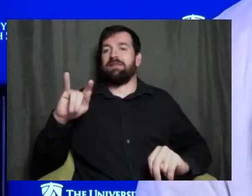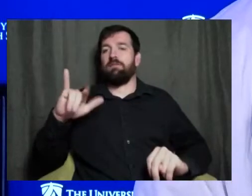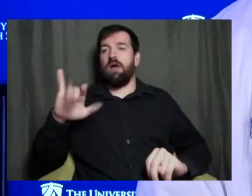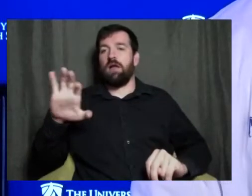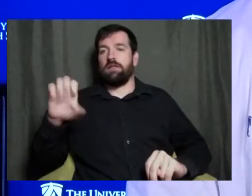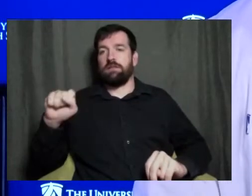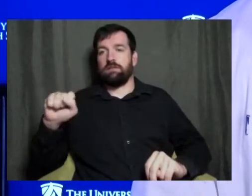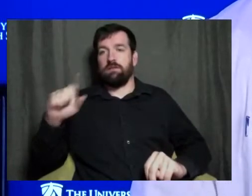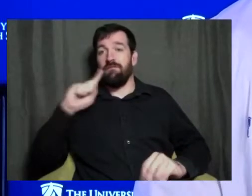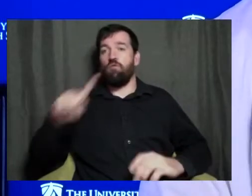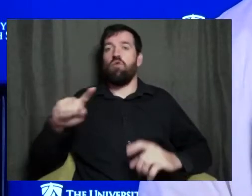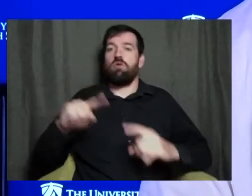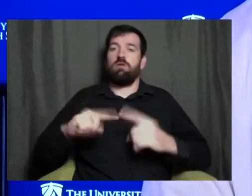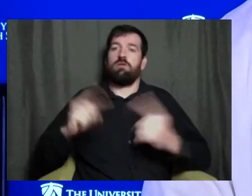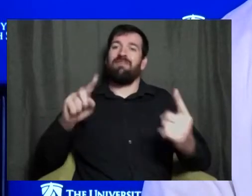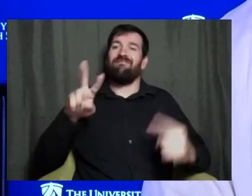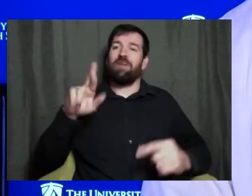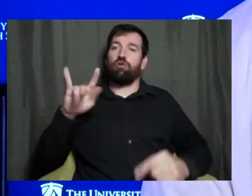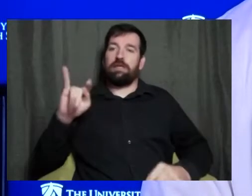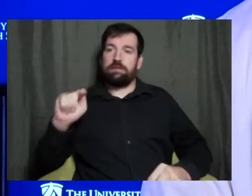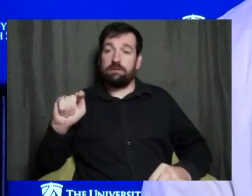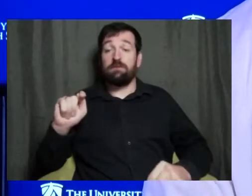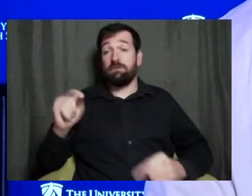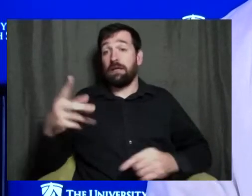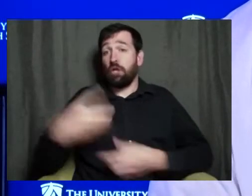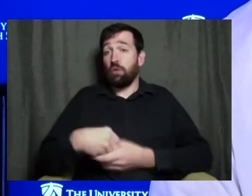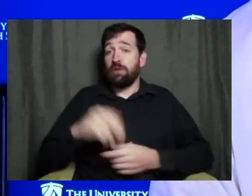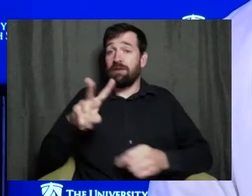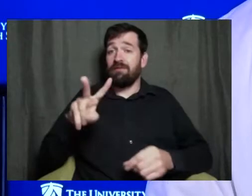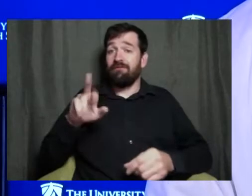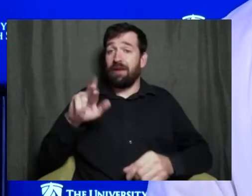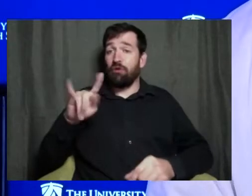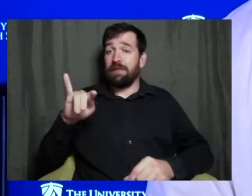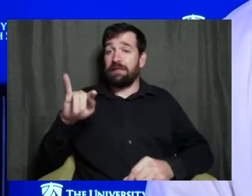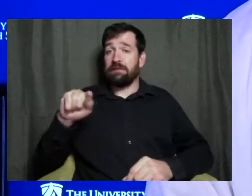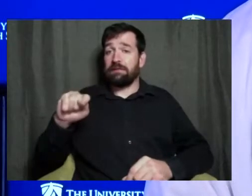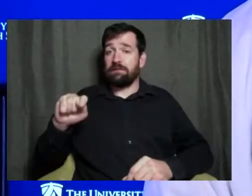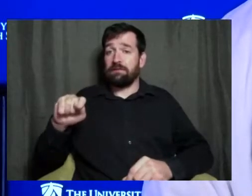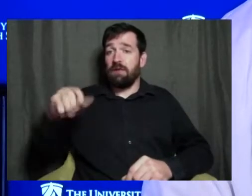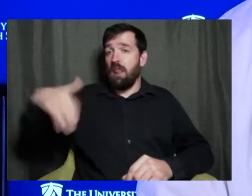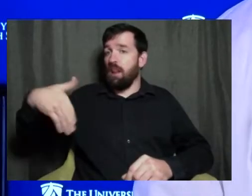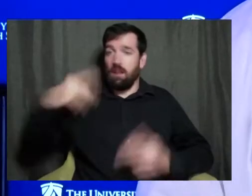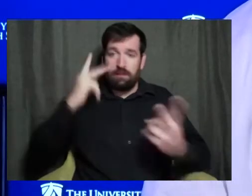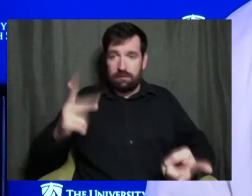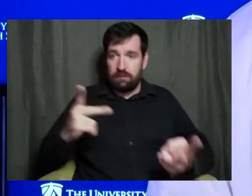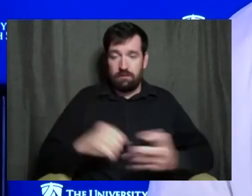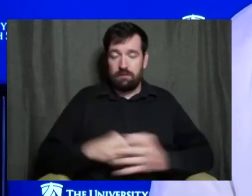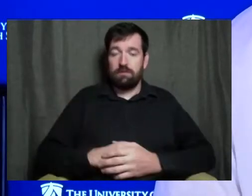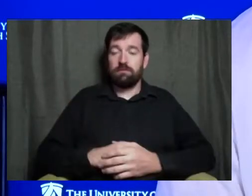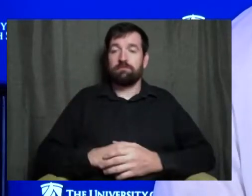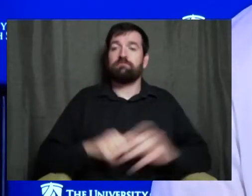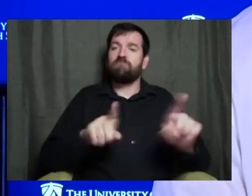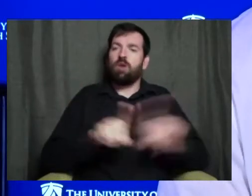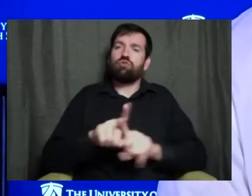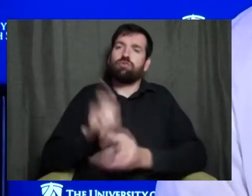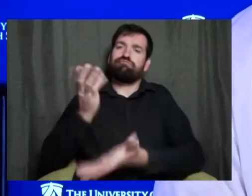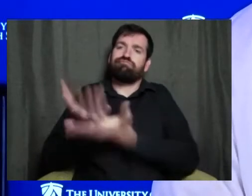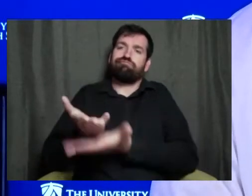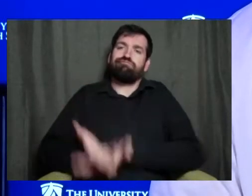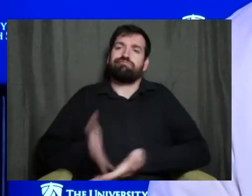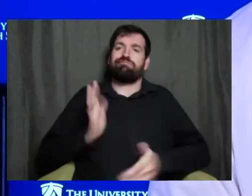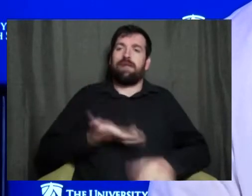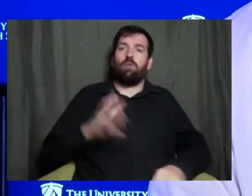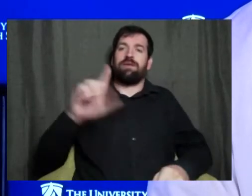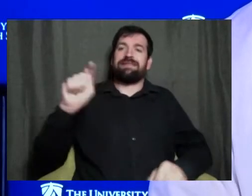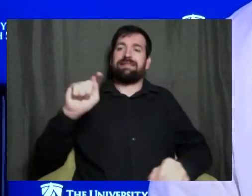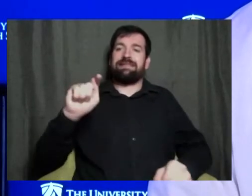circulating, likely even to those variants that we haven't seen yet. And this also goes to the fact of our T-cell responses. That